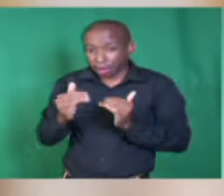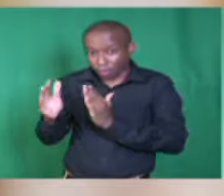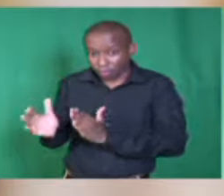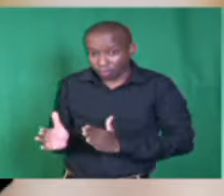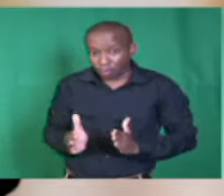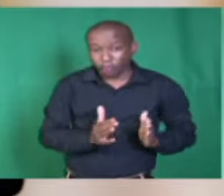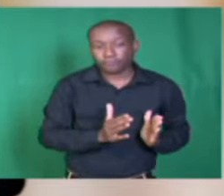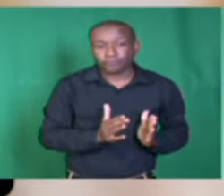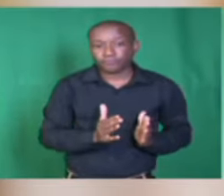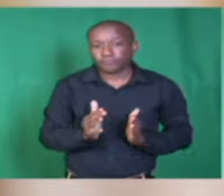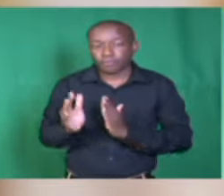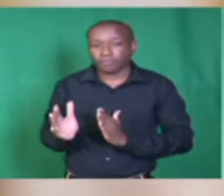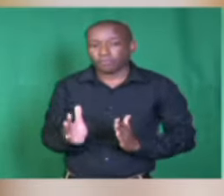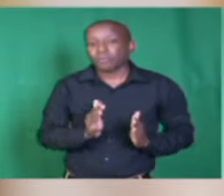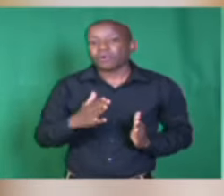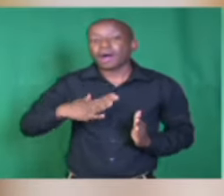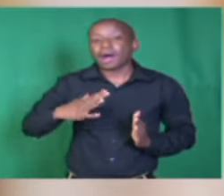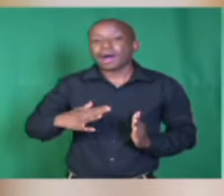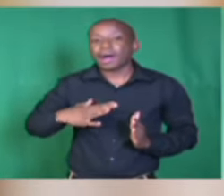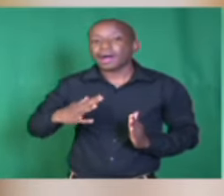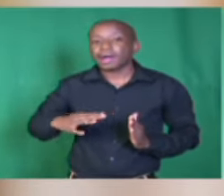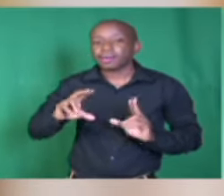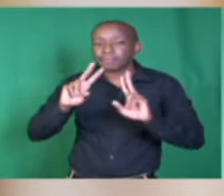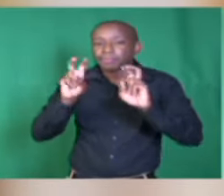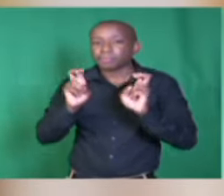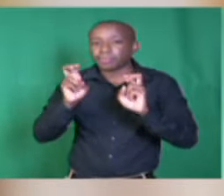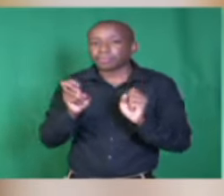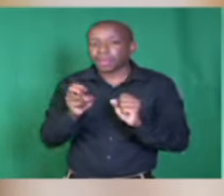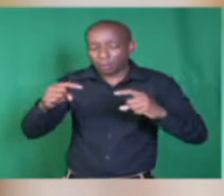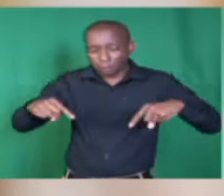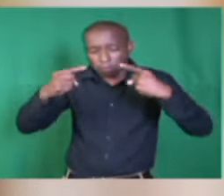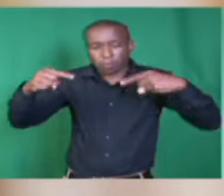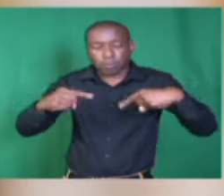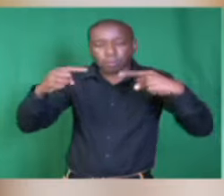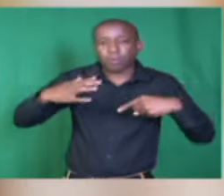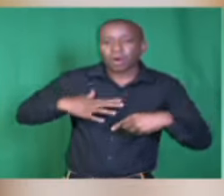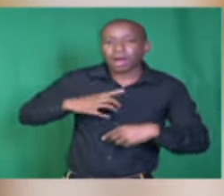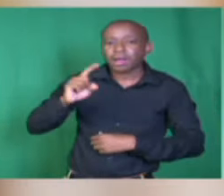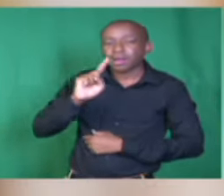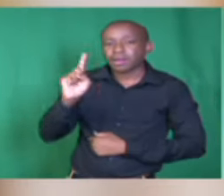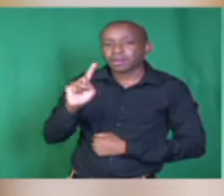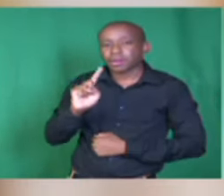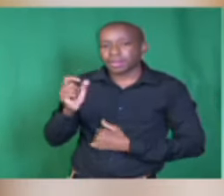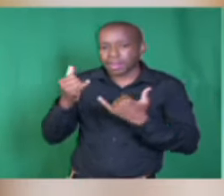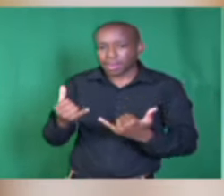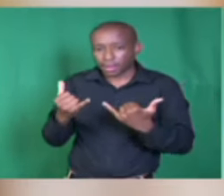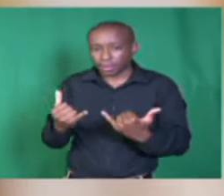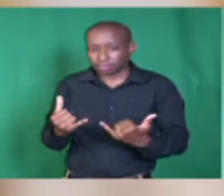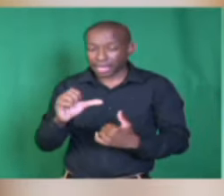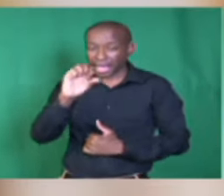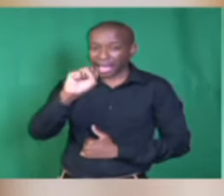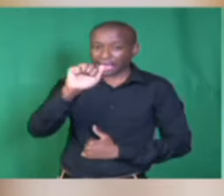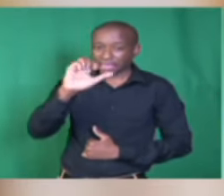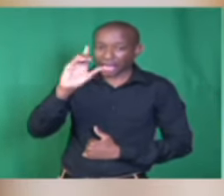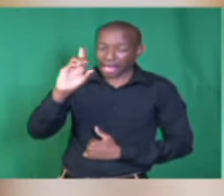then to look at the other conflict, the other point of conflict with the Sadducees,